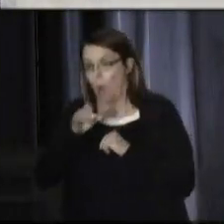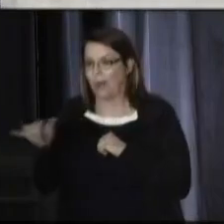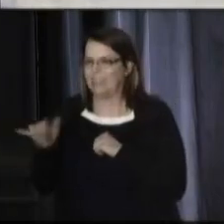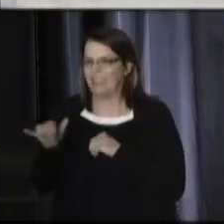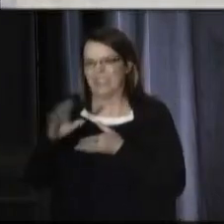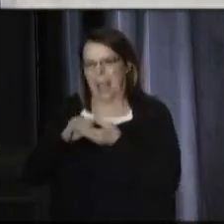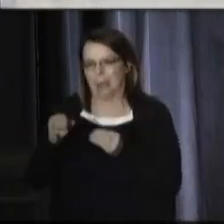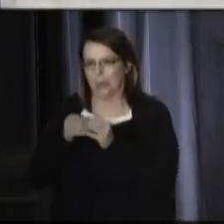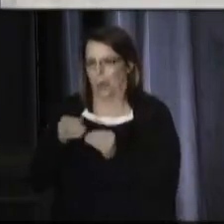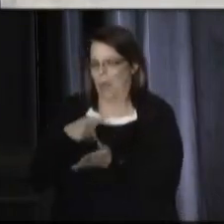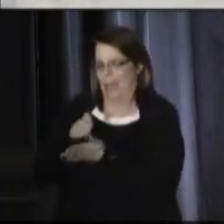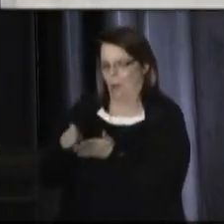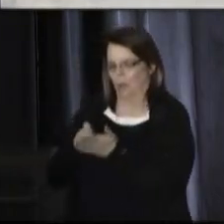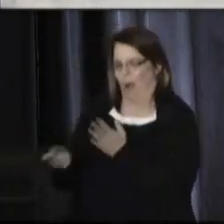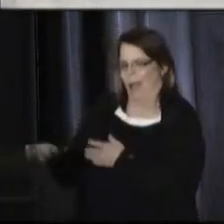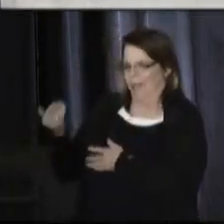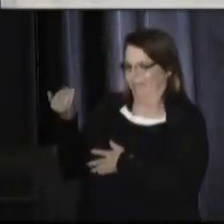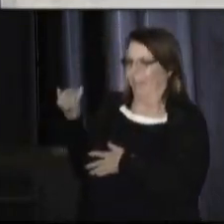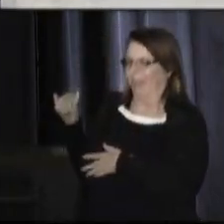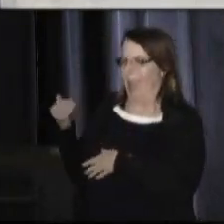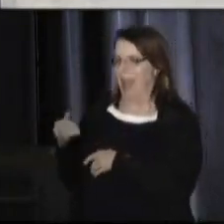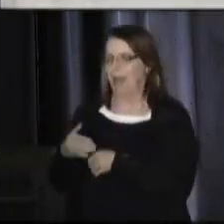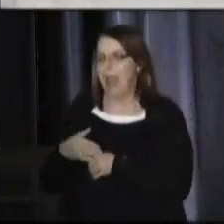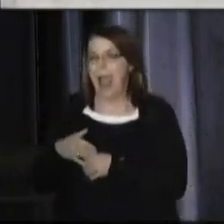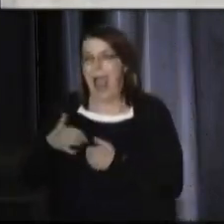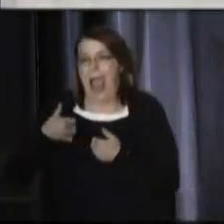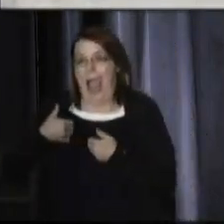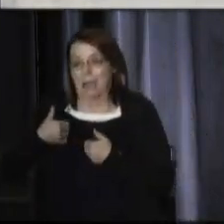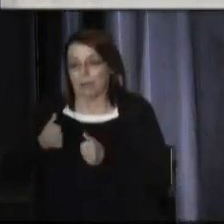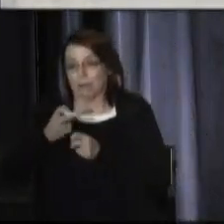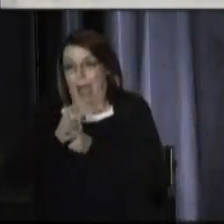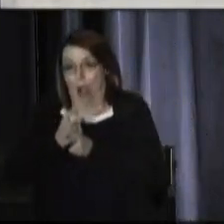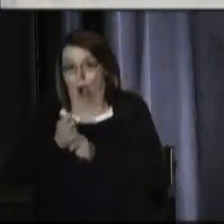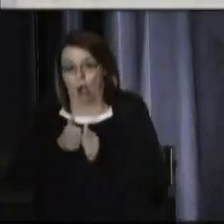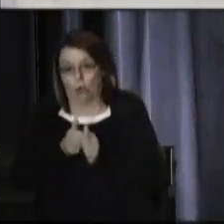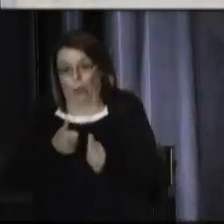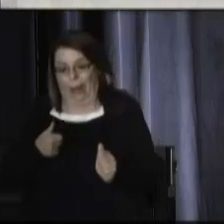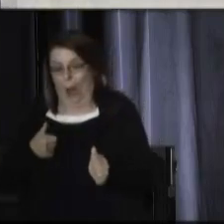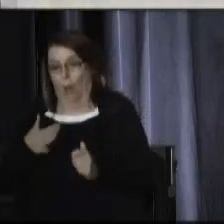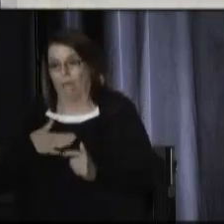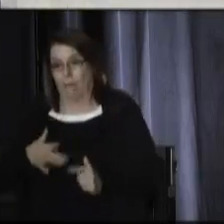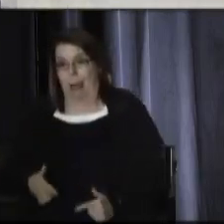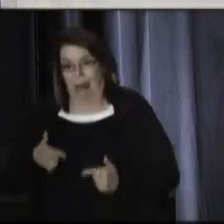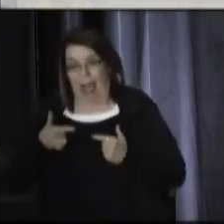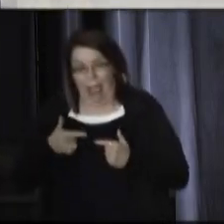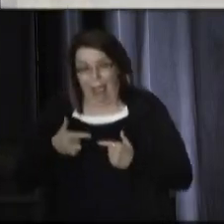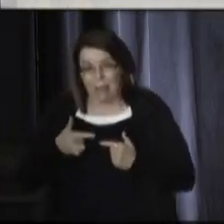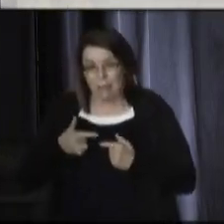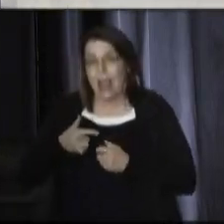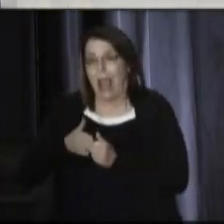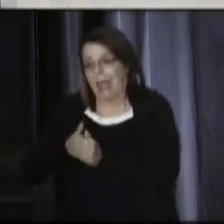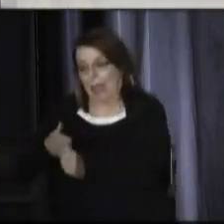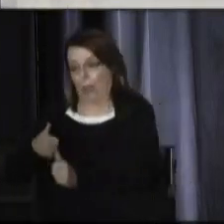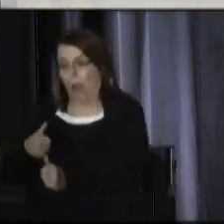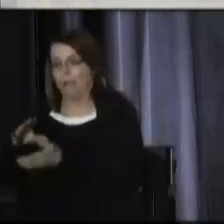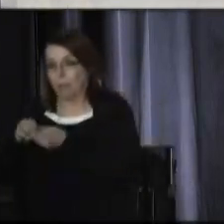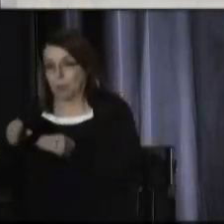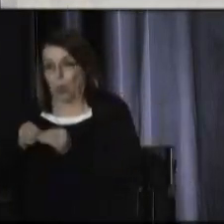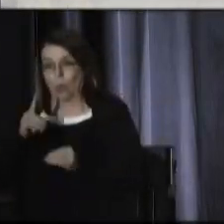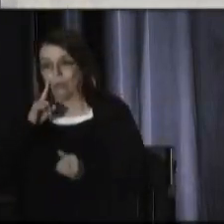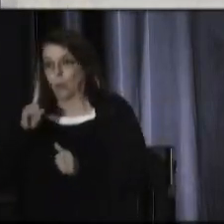come get me, so she would make up these stories of the lake monster and who that was and where I should stay